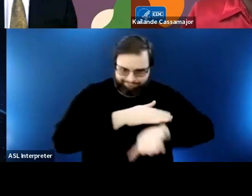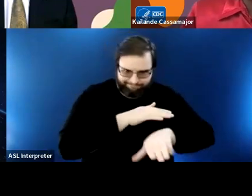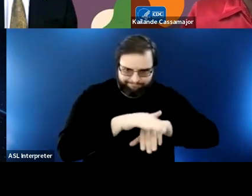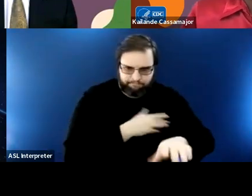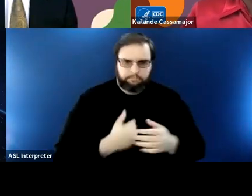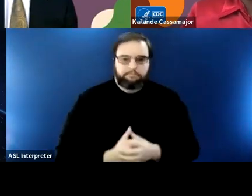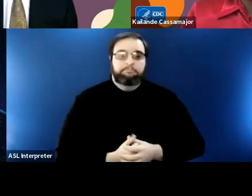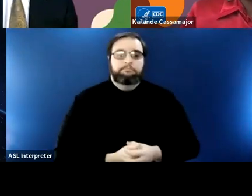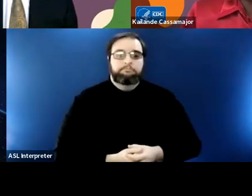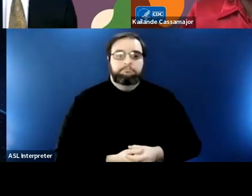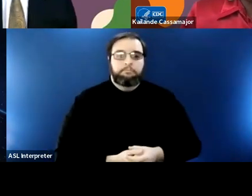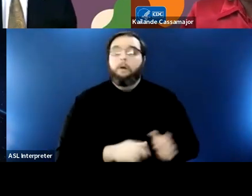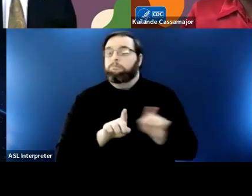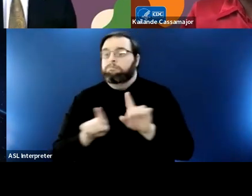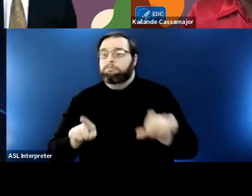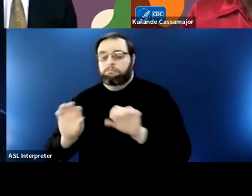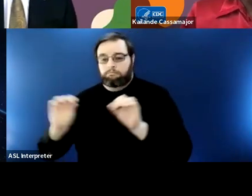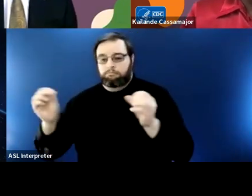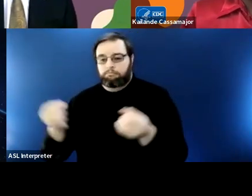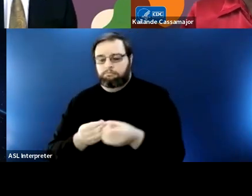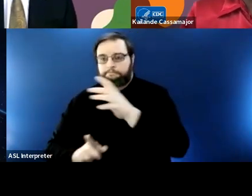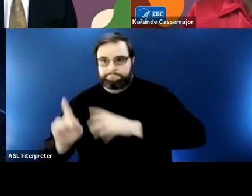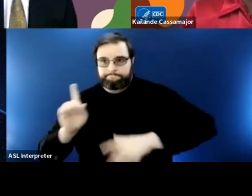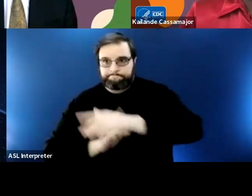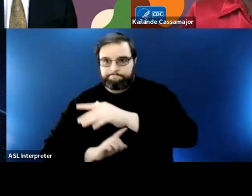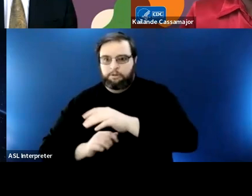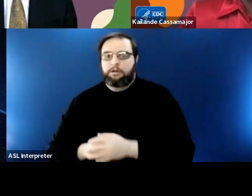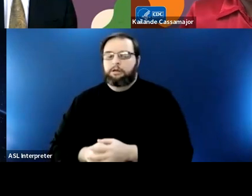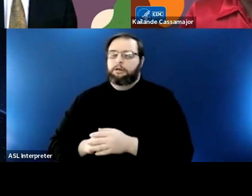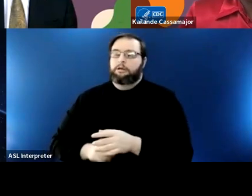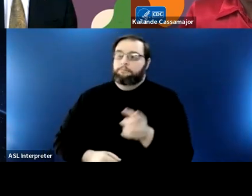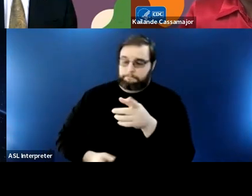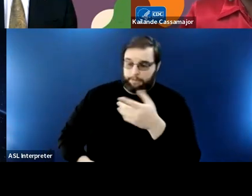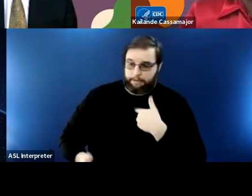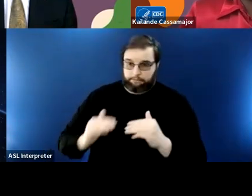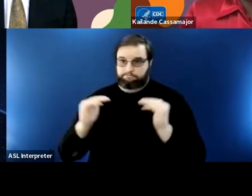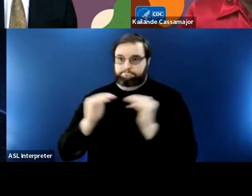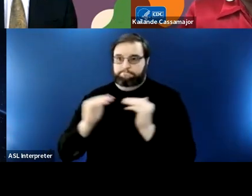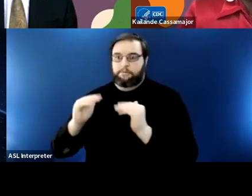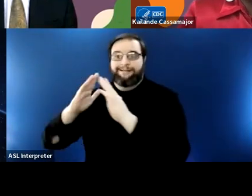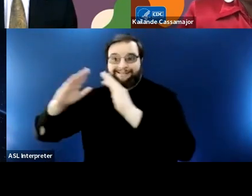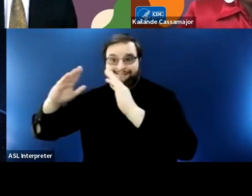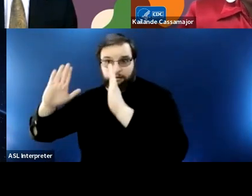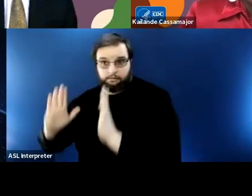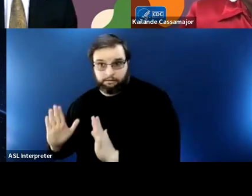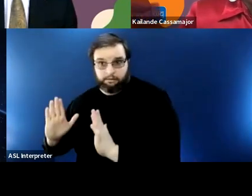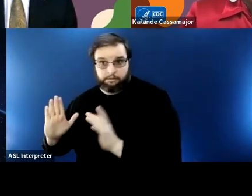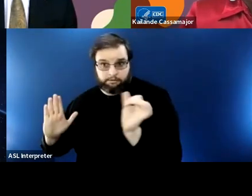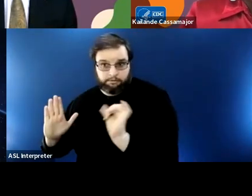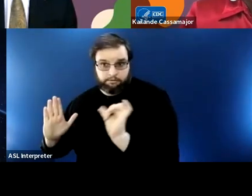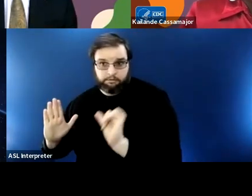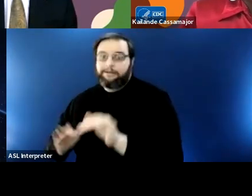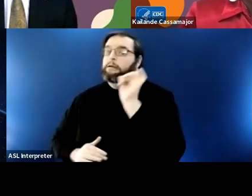are also organizations around making sure that there is equity in housing, because that can also be seen